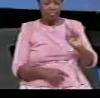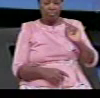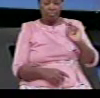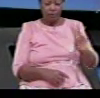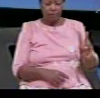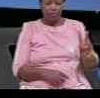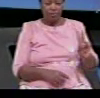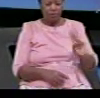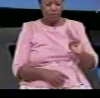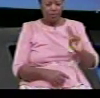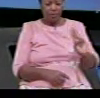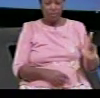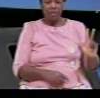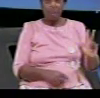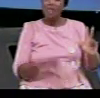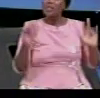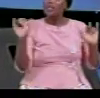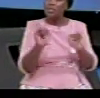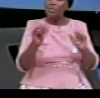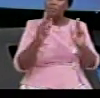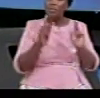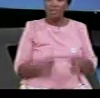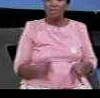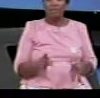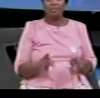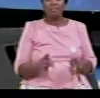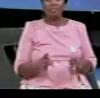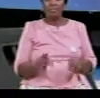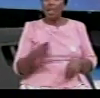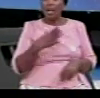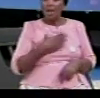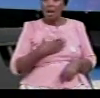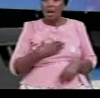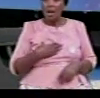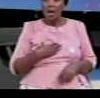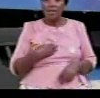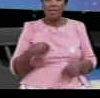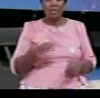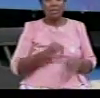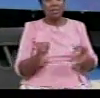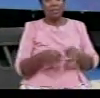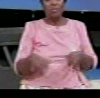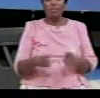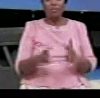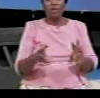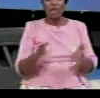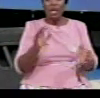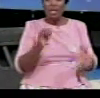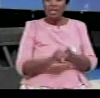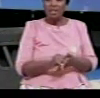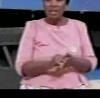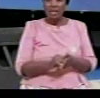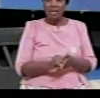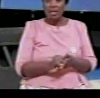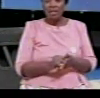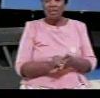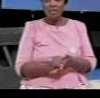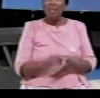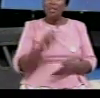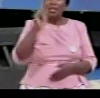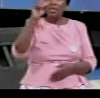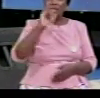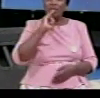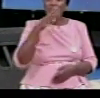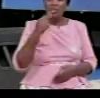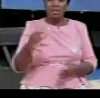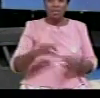1, 2, 3. The same person. And it's the same way that he is the Spirit,